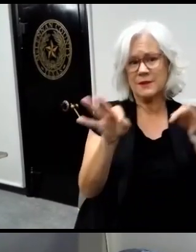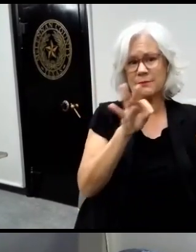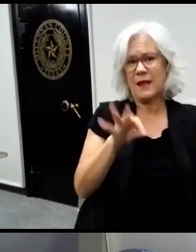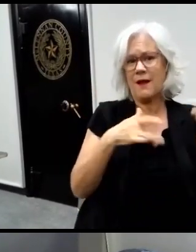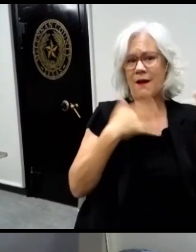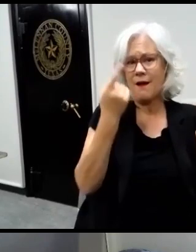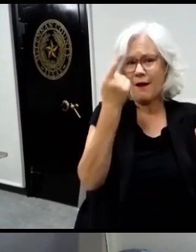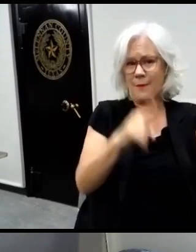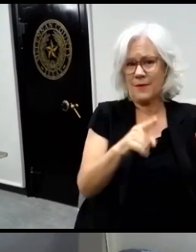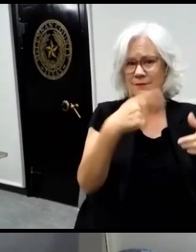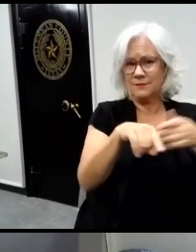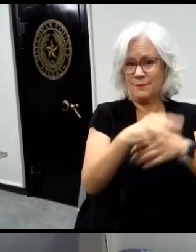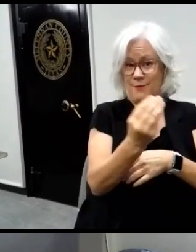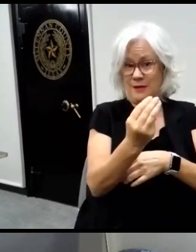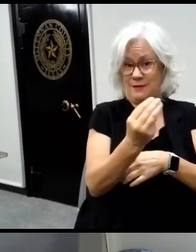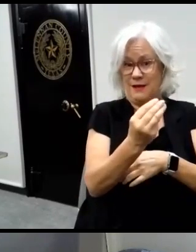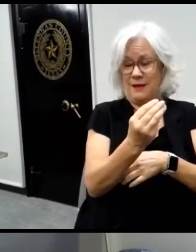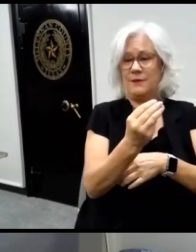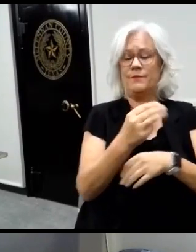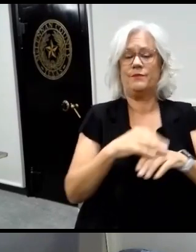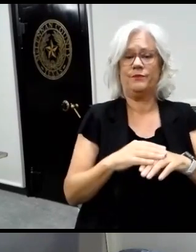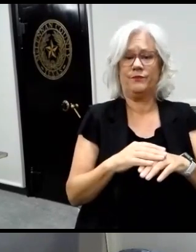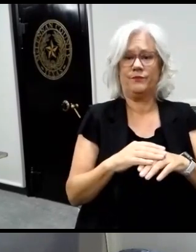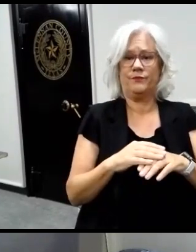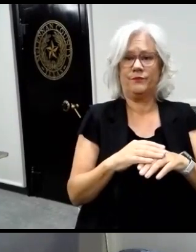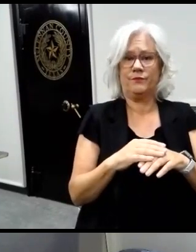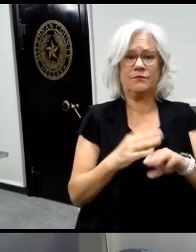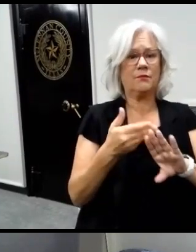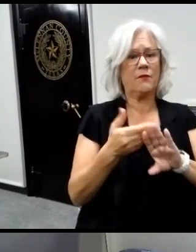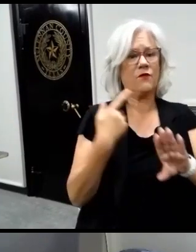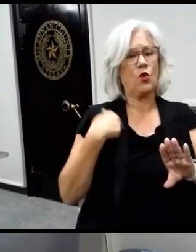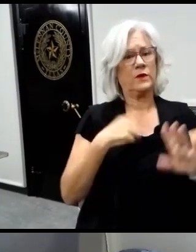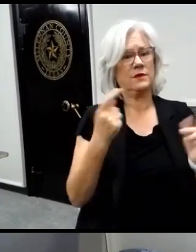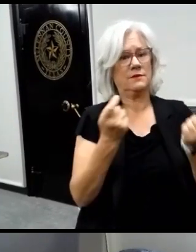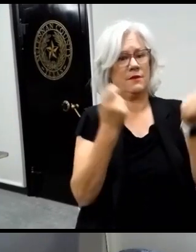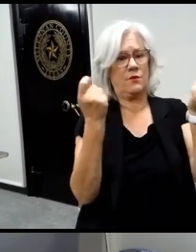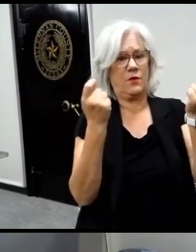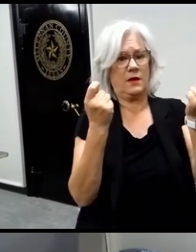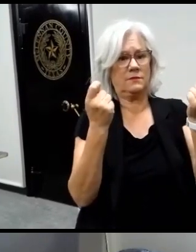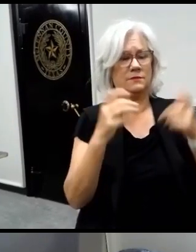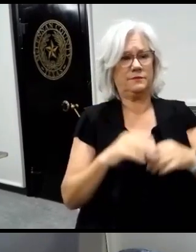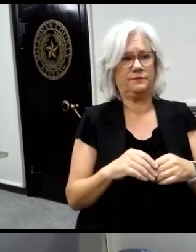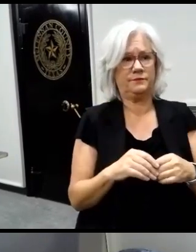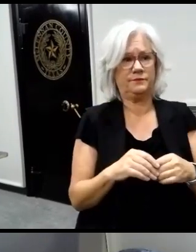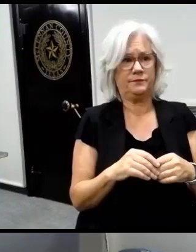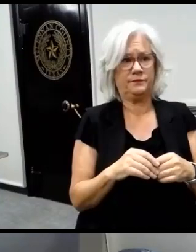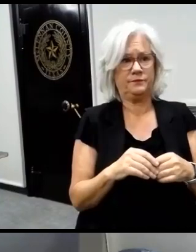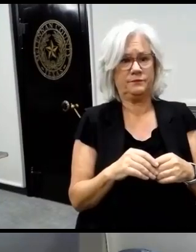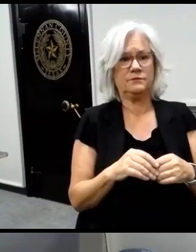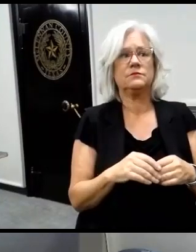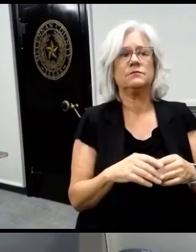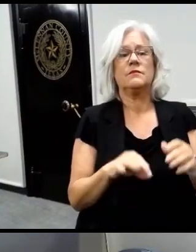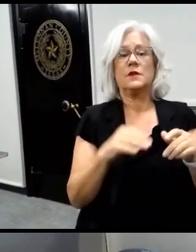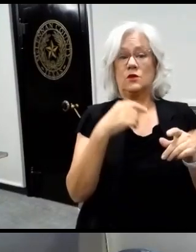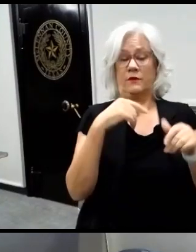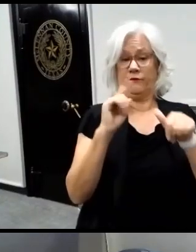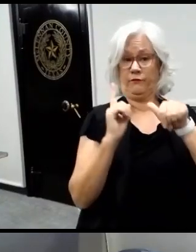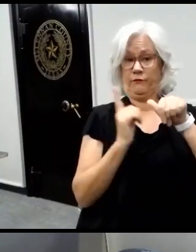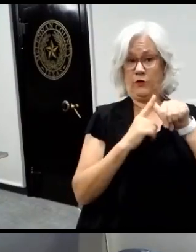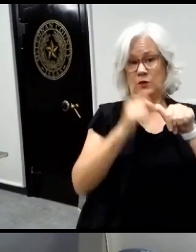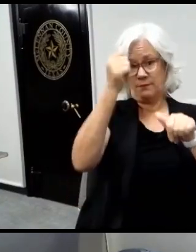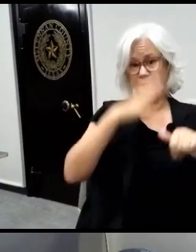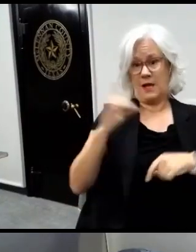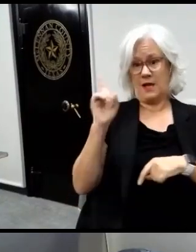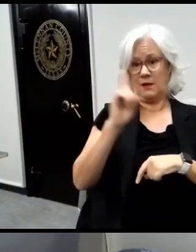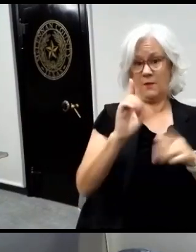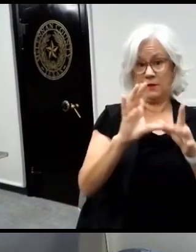veterans prior to our moment of silence. Okay. All right, Commander, if you'll come up to